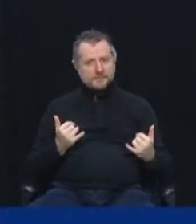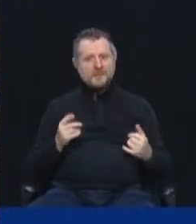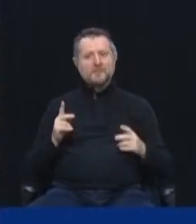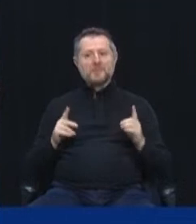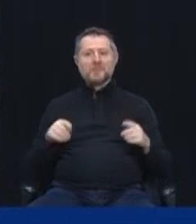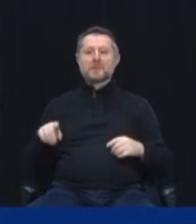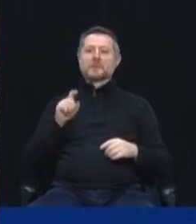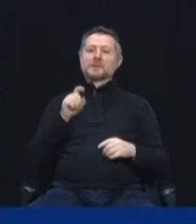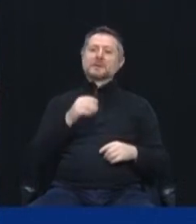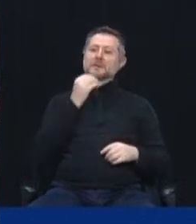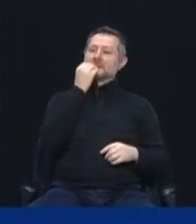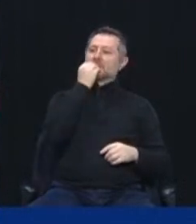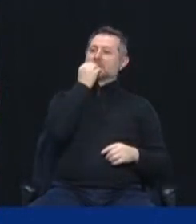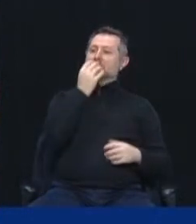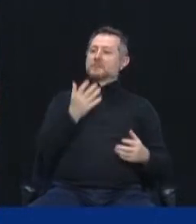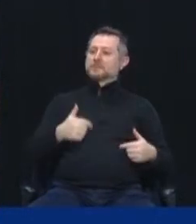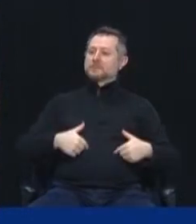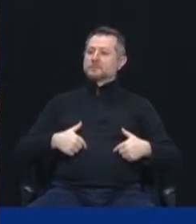eat.